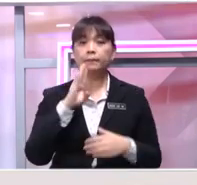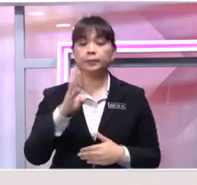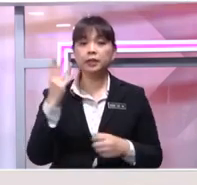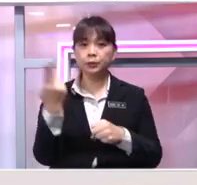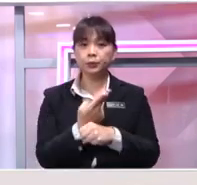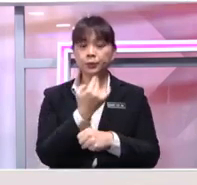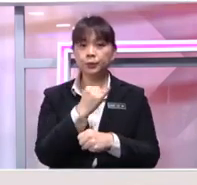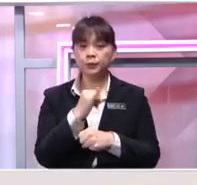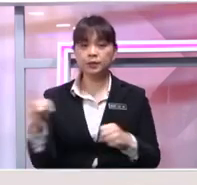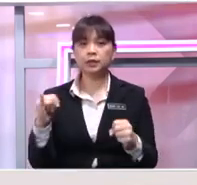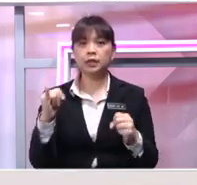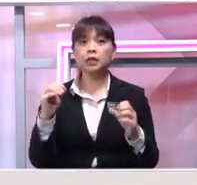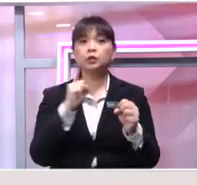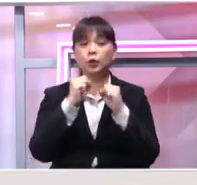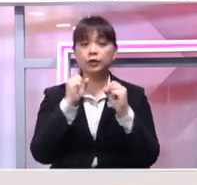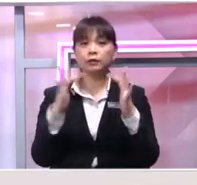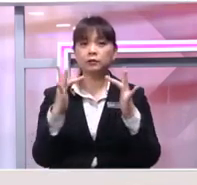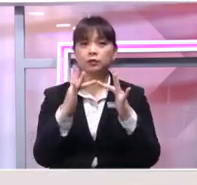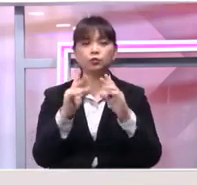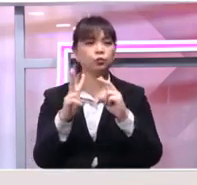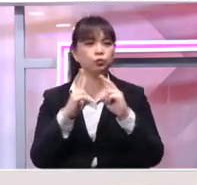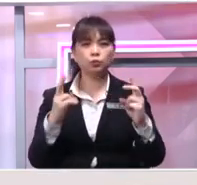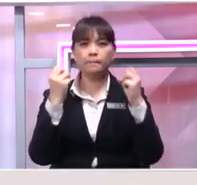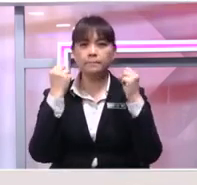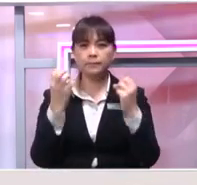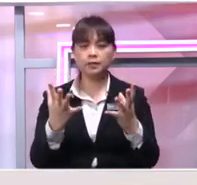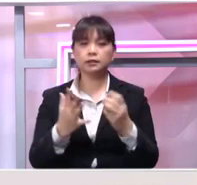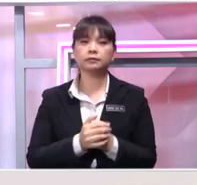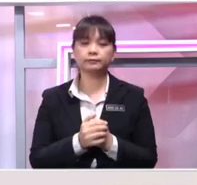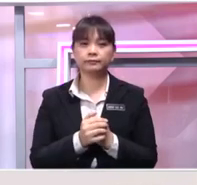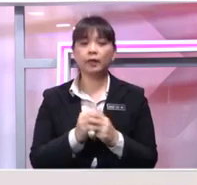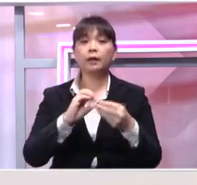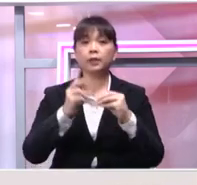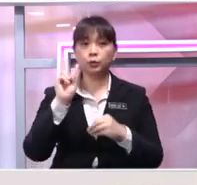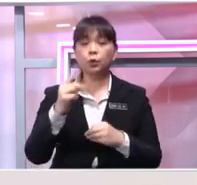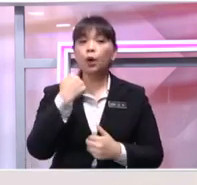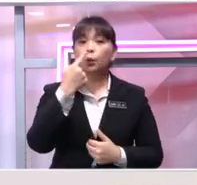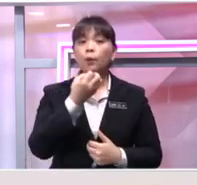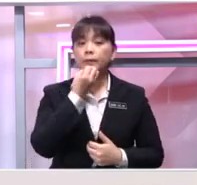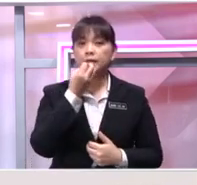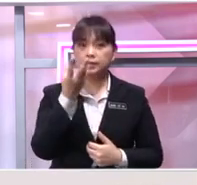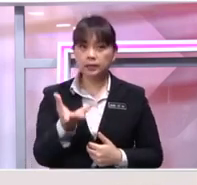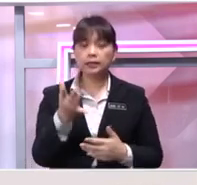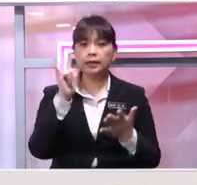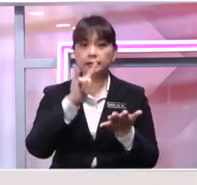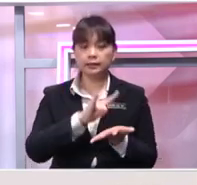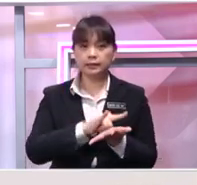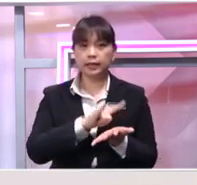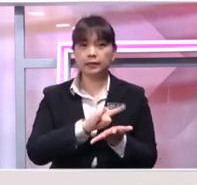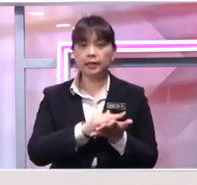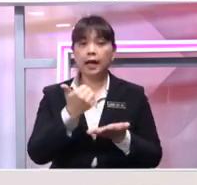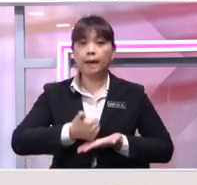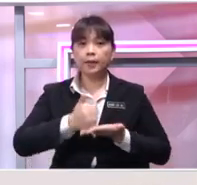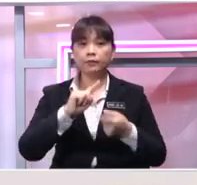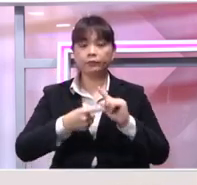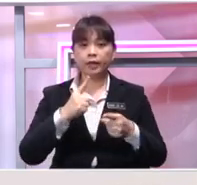site a bit too much? Okay. And number two, who mentioned that helping friends through